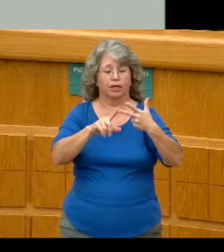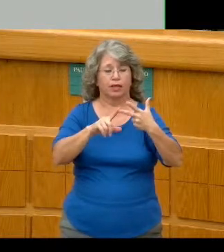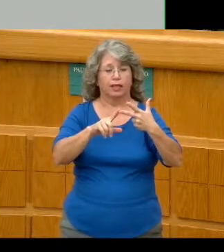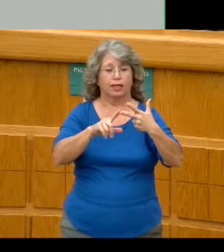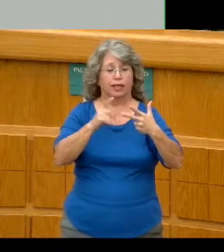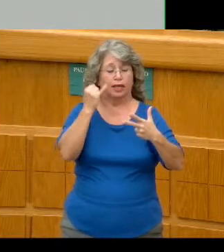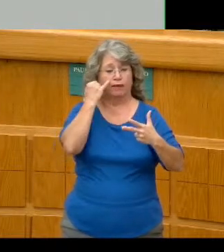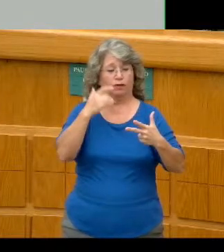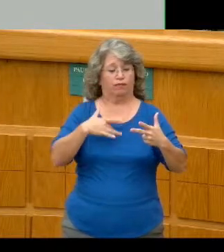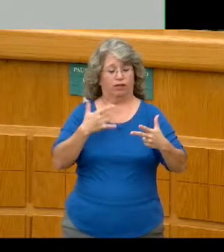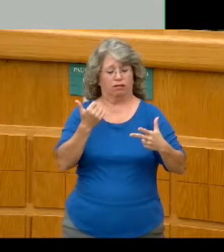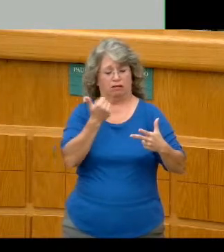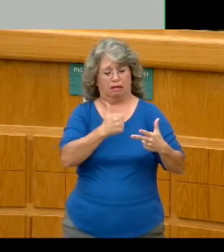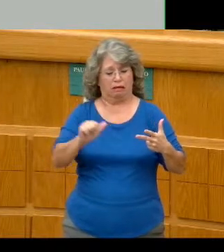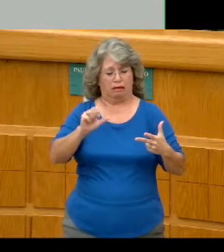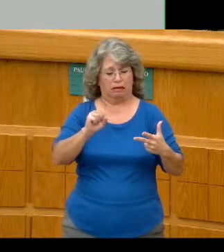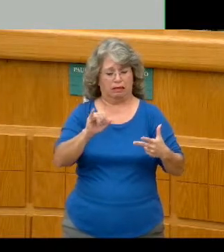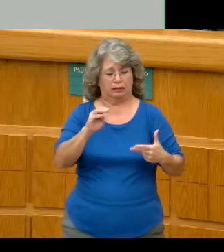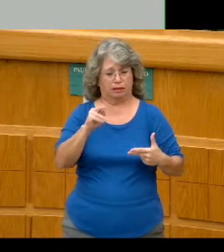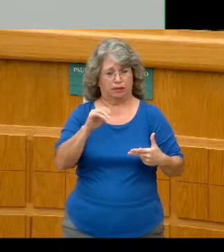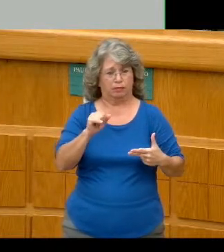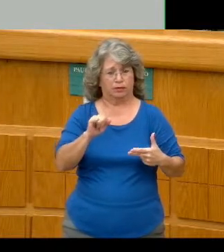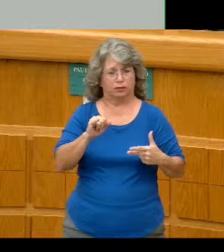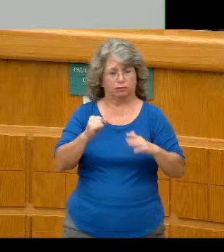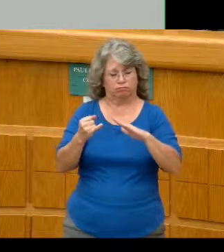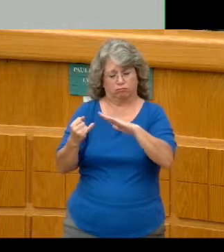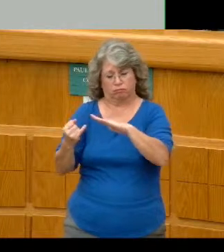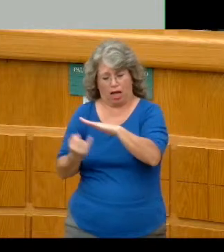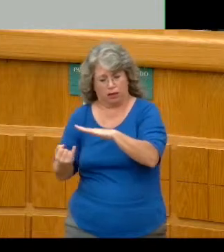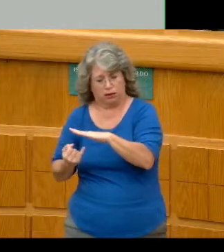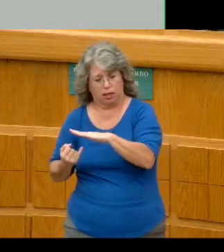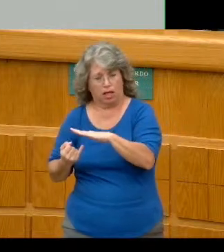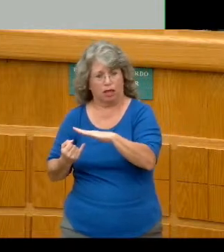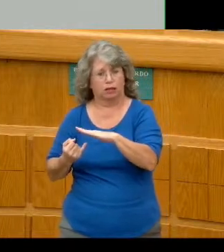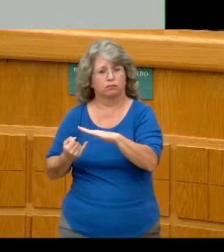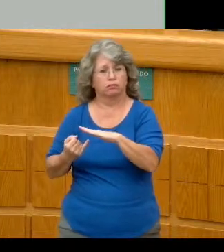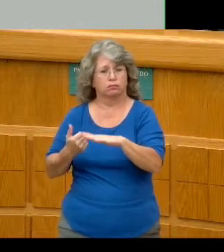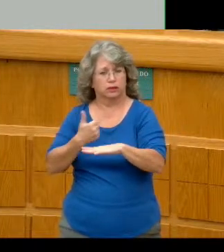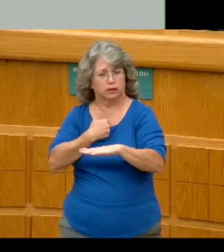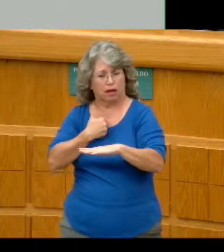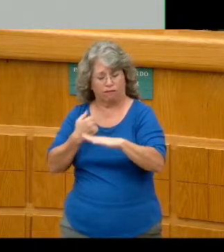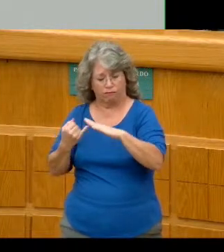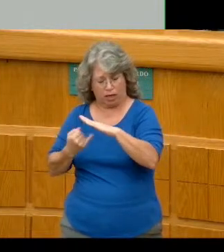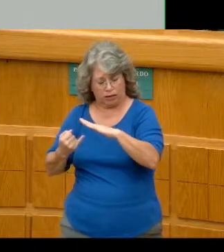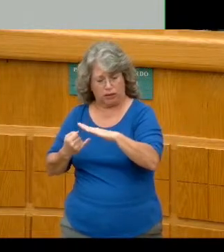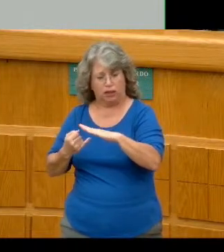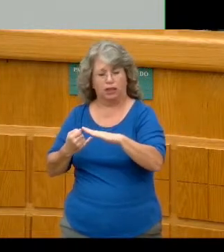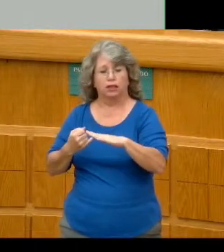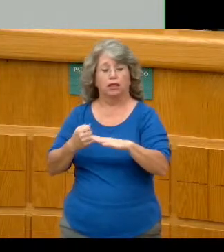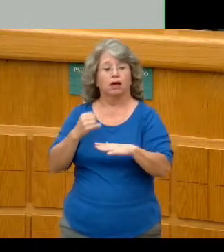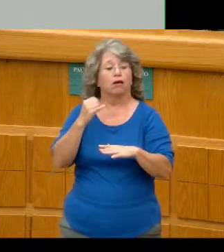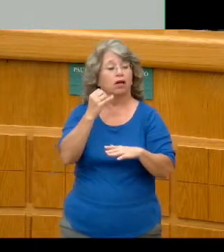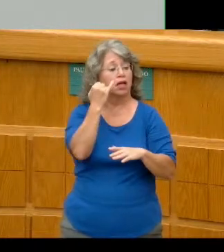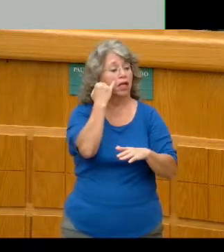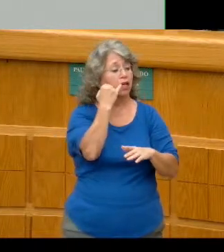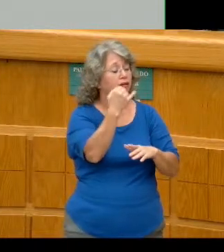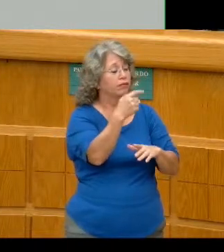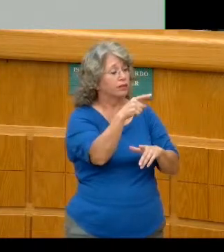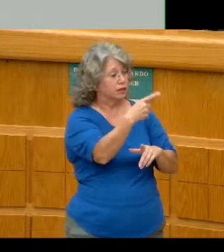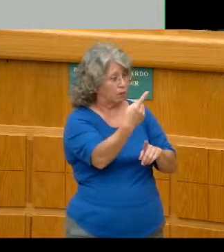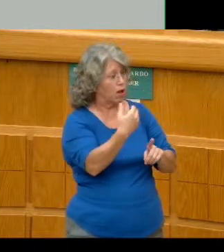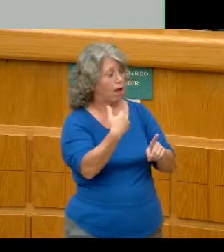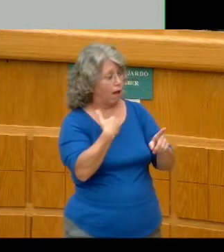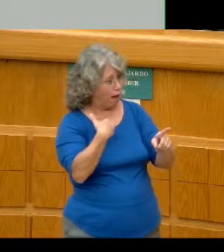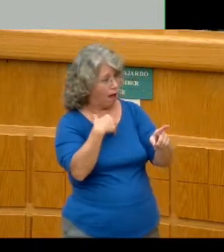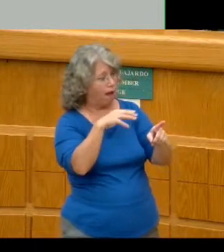when you're symptomatic so that you're not spreading COVID. Also self-isolate if you've been exposed to somebody that